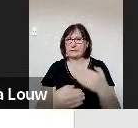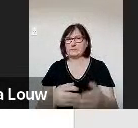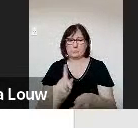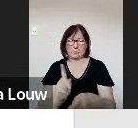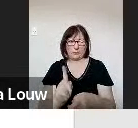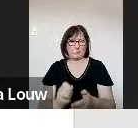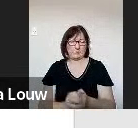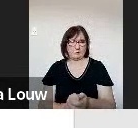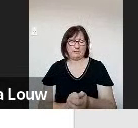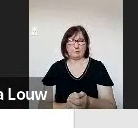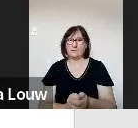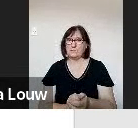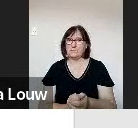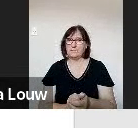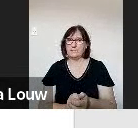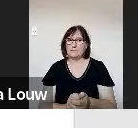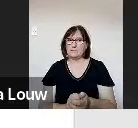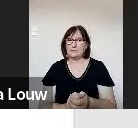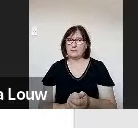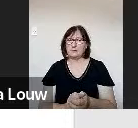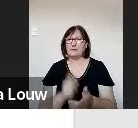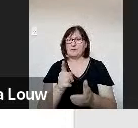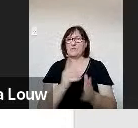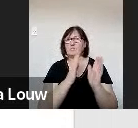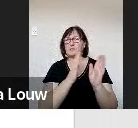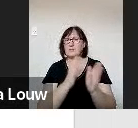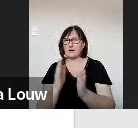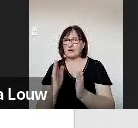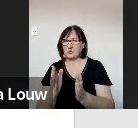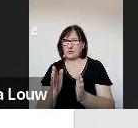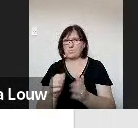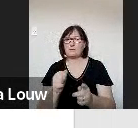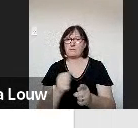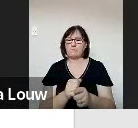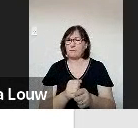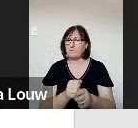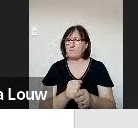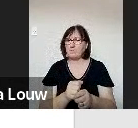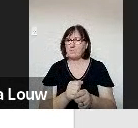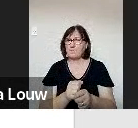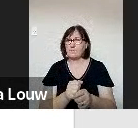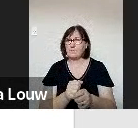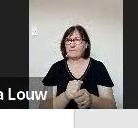As I've said, ladies and gentlemen, sections, chapters, they form the